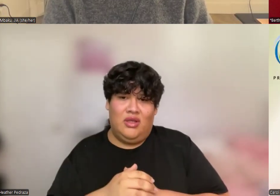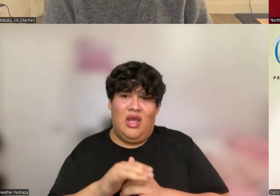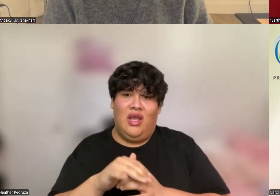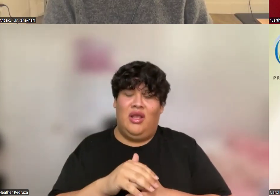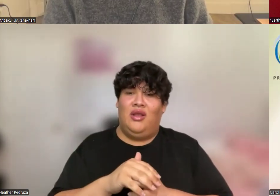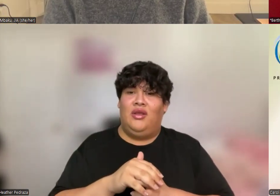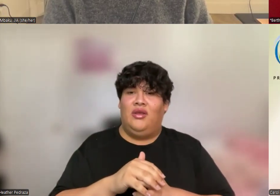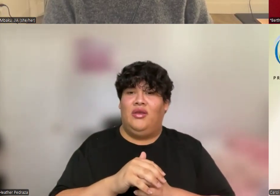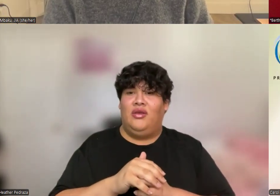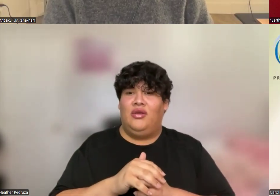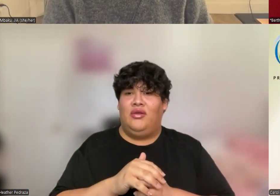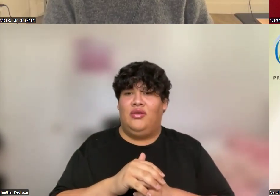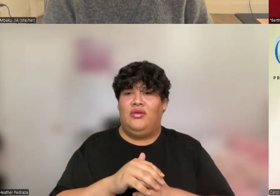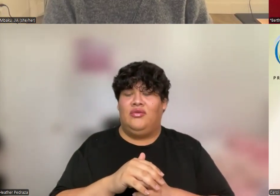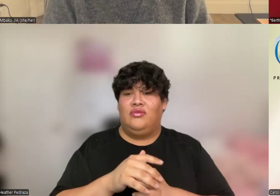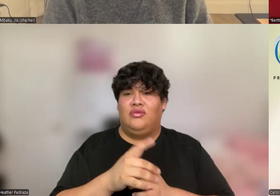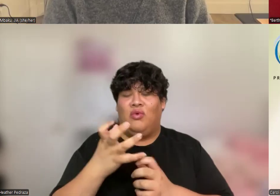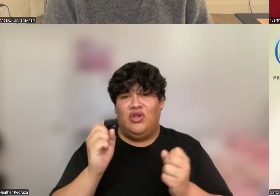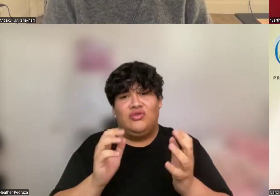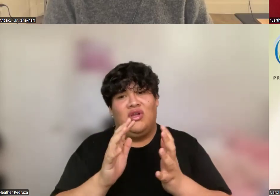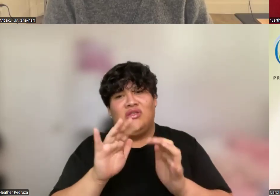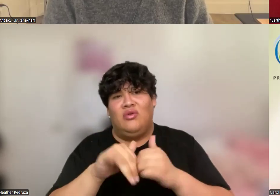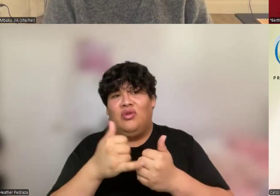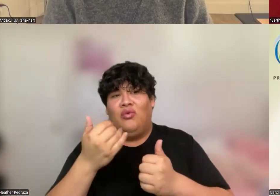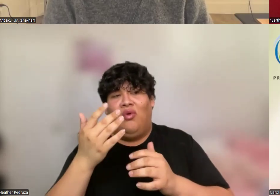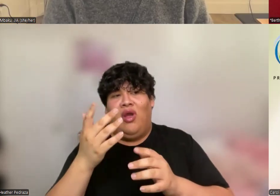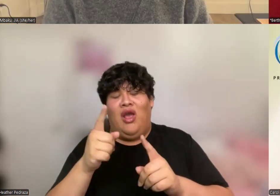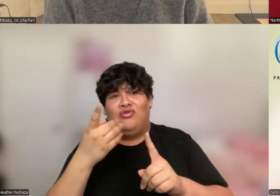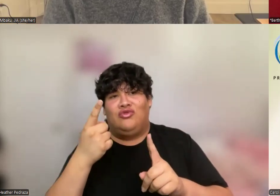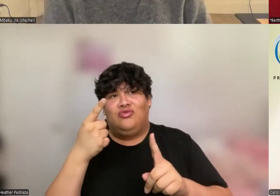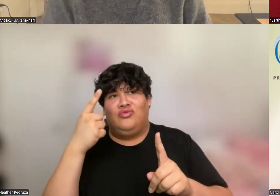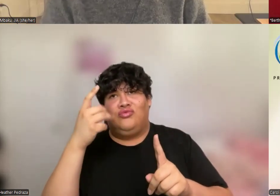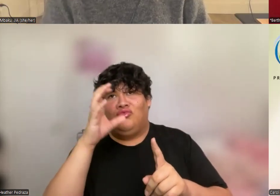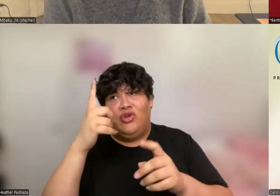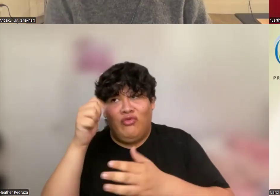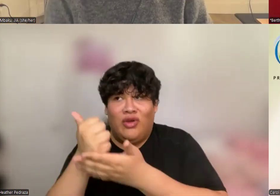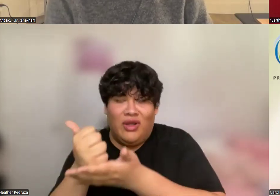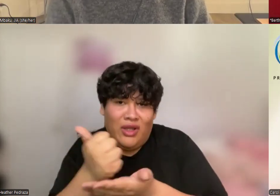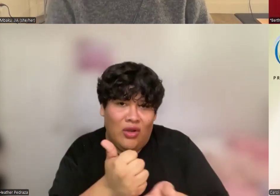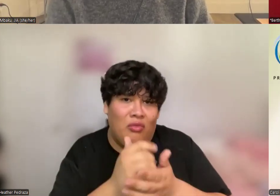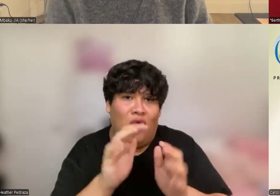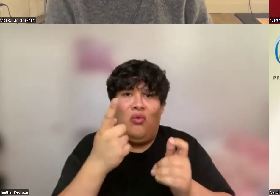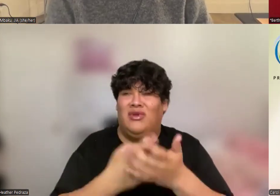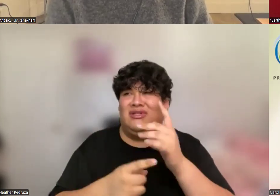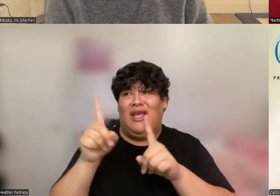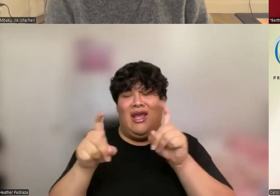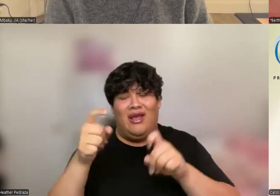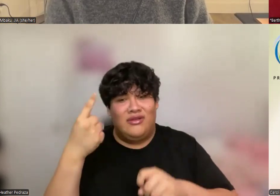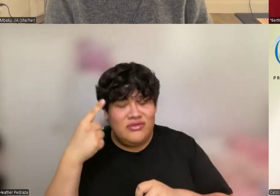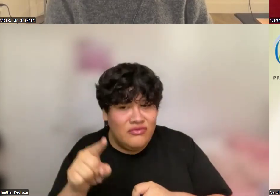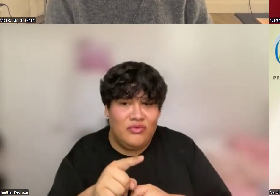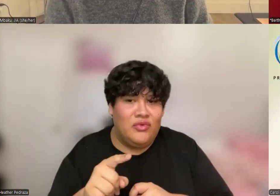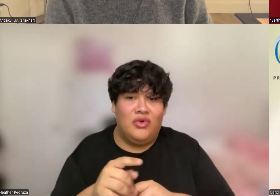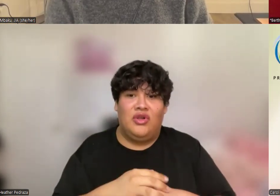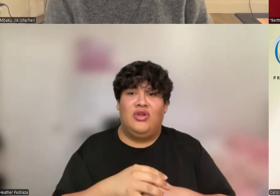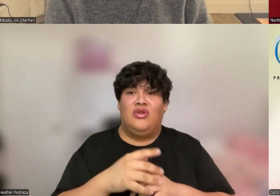people who don't want to reach out, don't know how to go for help or what to ask for. So I'm really hoping that